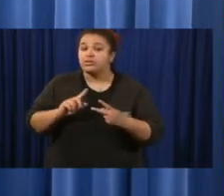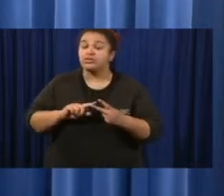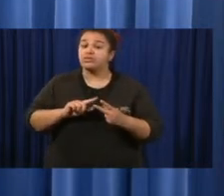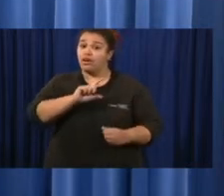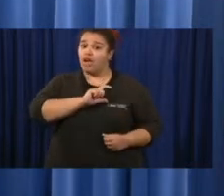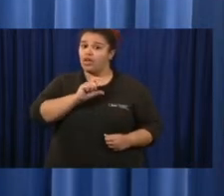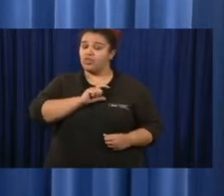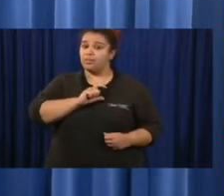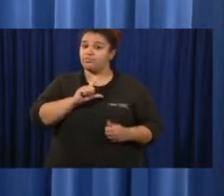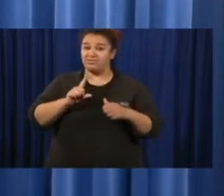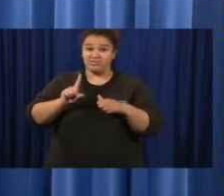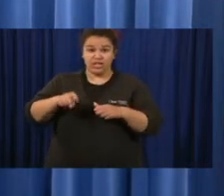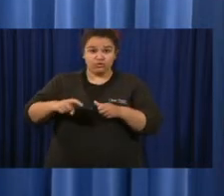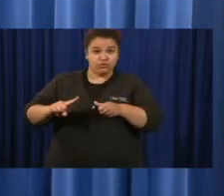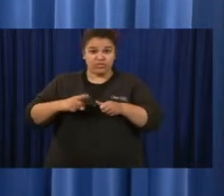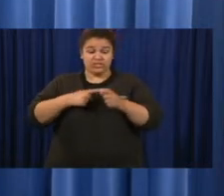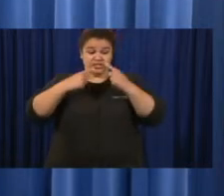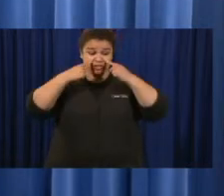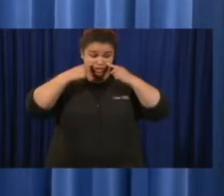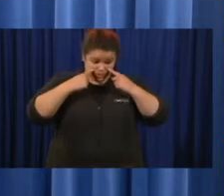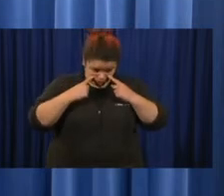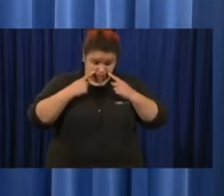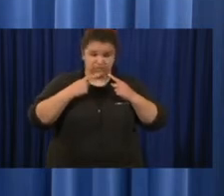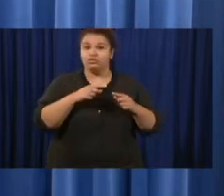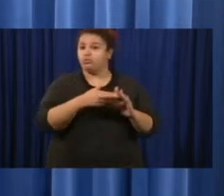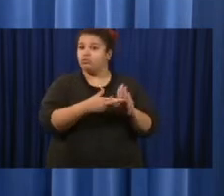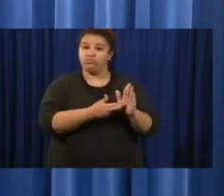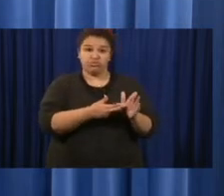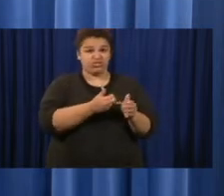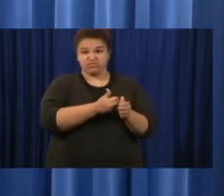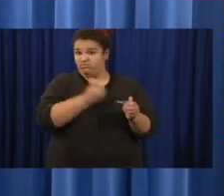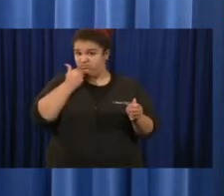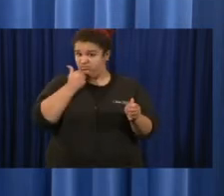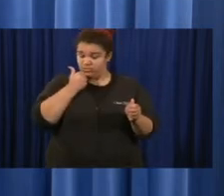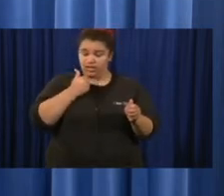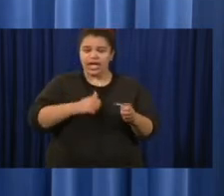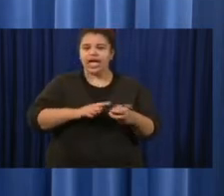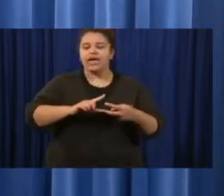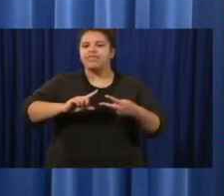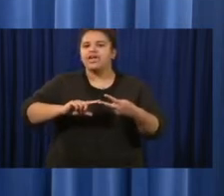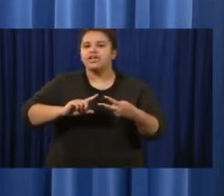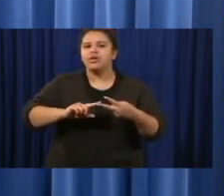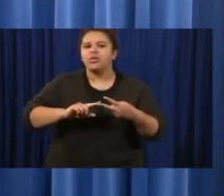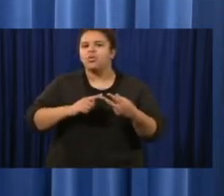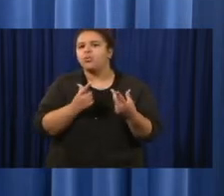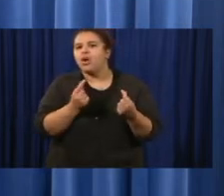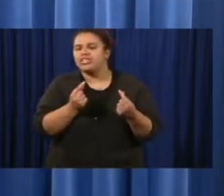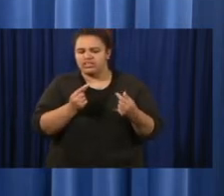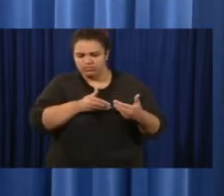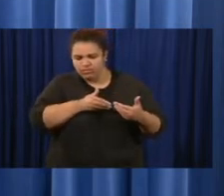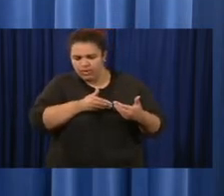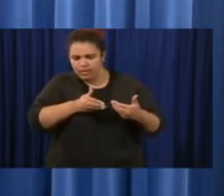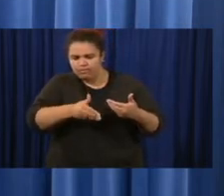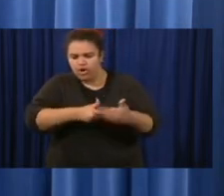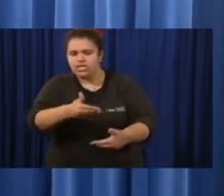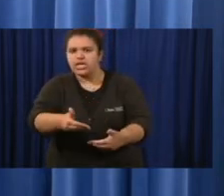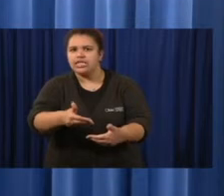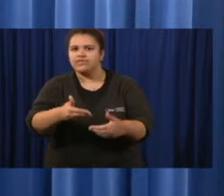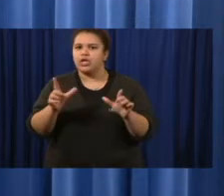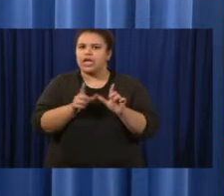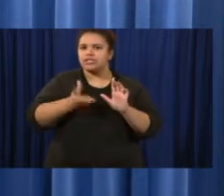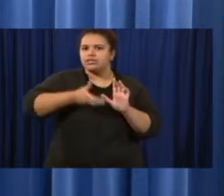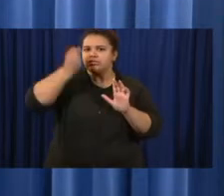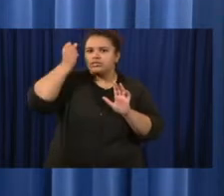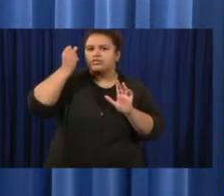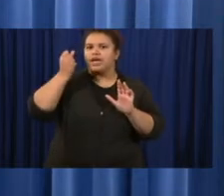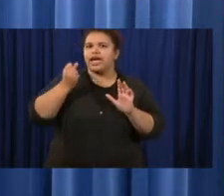the infractions? And what sort of steps are there between citation and license revocation? And then lastly, were you surprised that